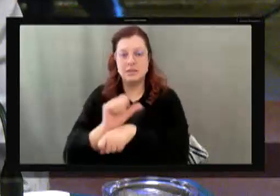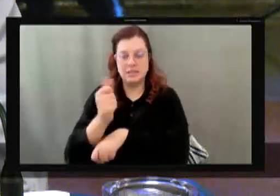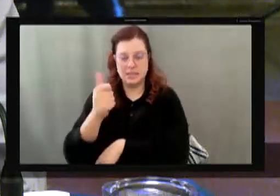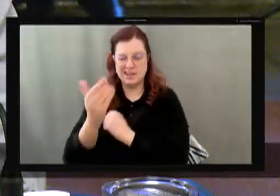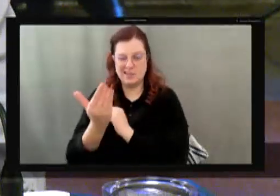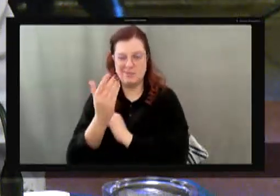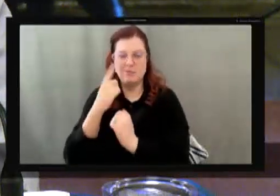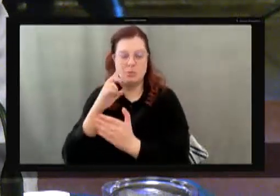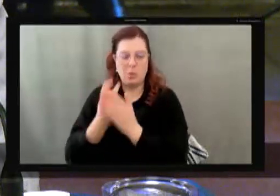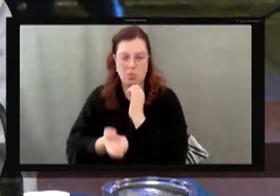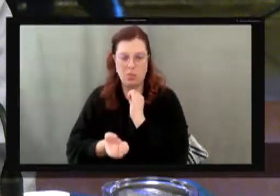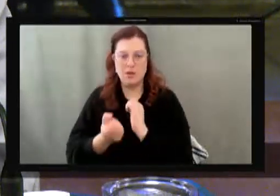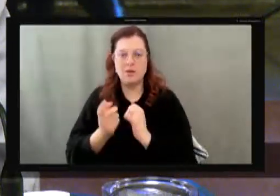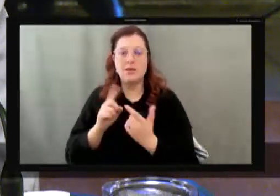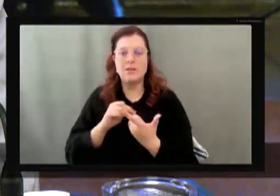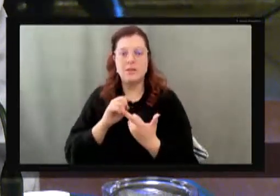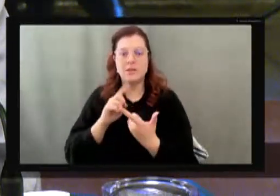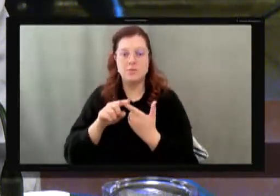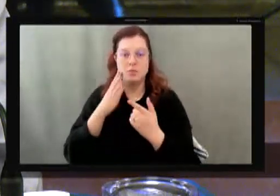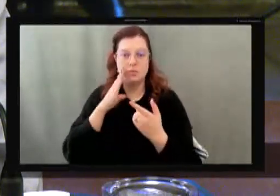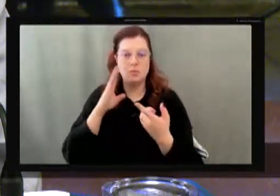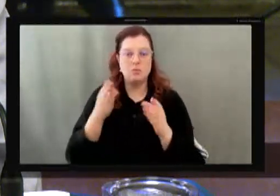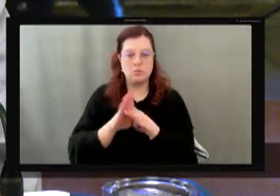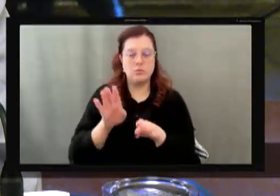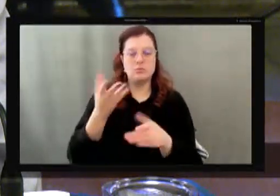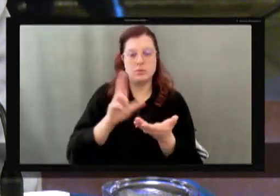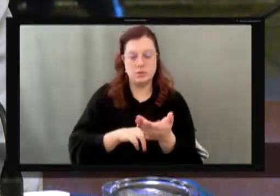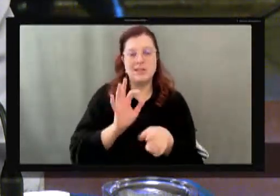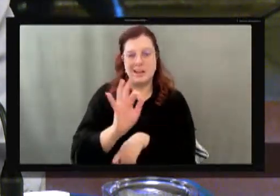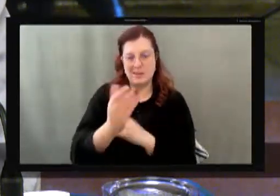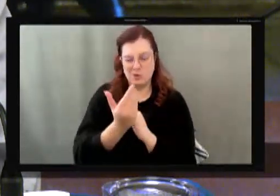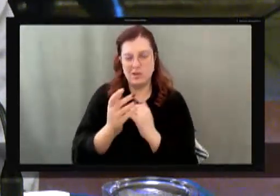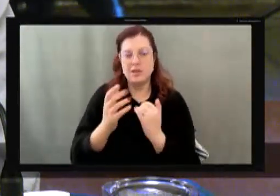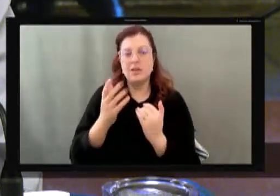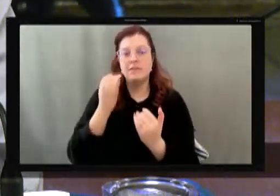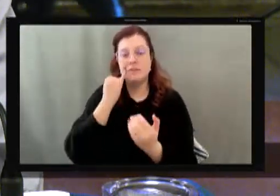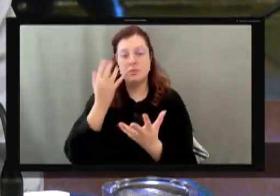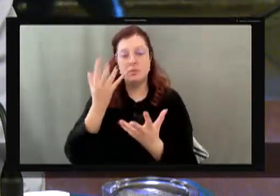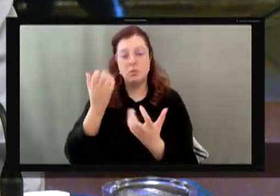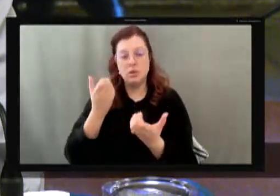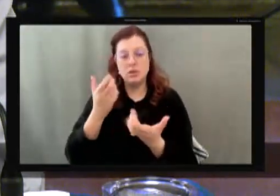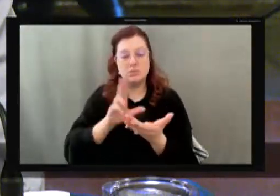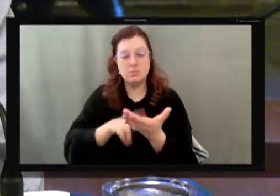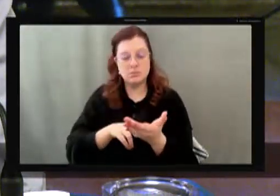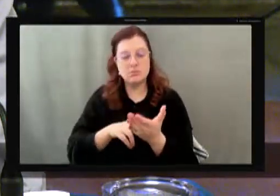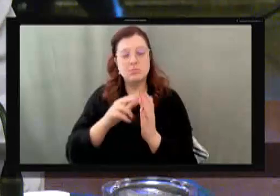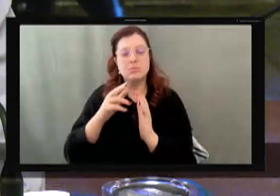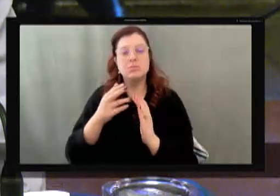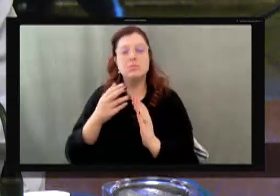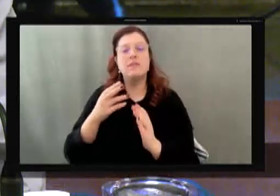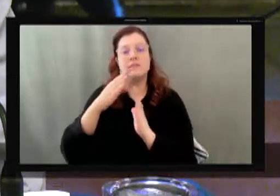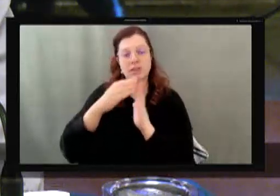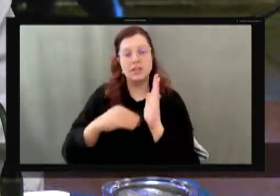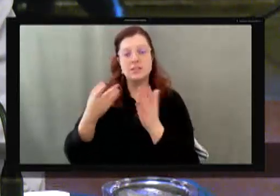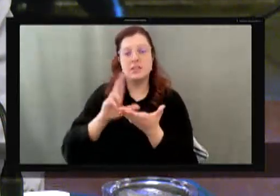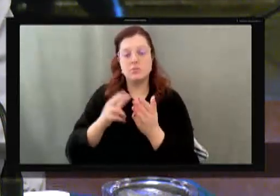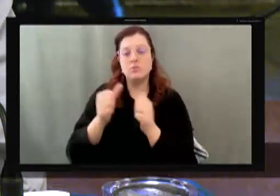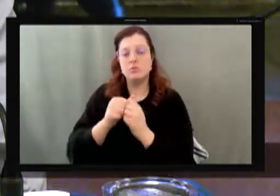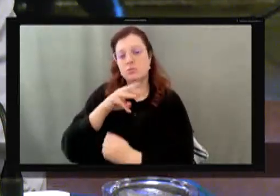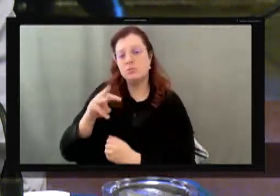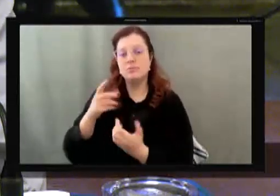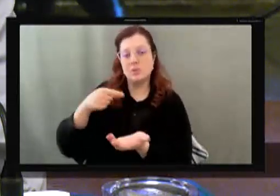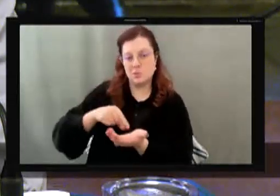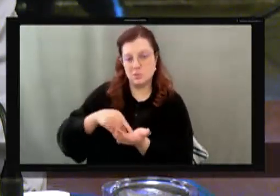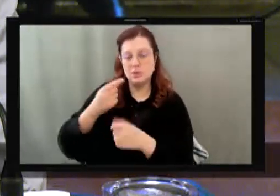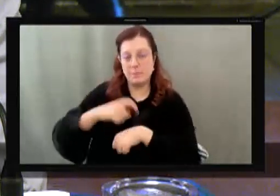close at 9 a.m. the morning of each meeting. To register to speak at these meetings and hearings, please fill out the sign-up form at the Council meeting webpage by the deadlines. You may also